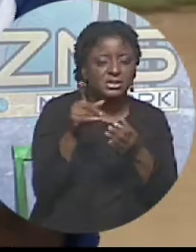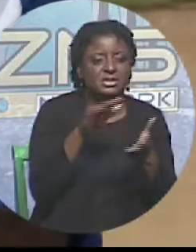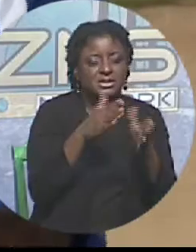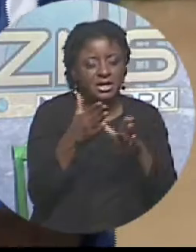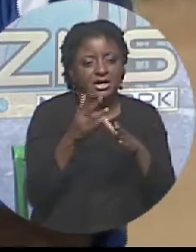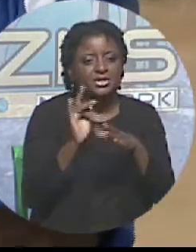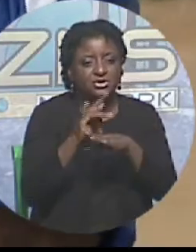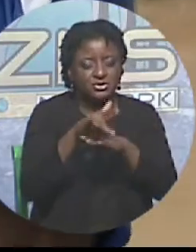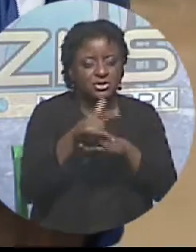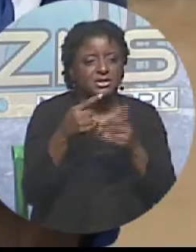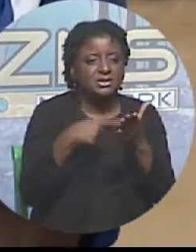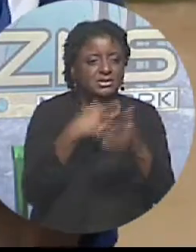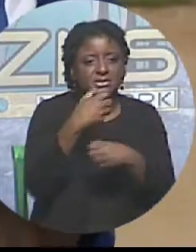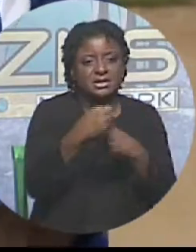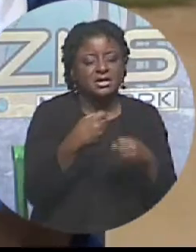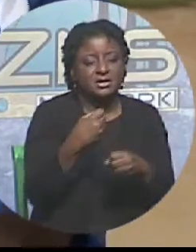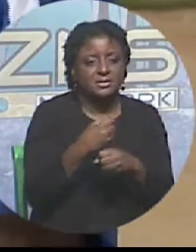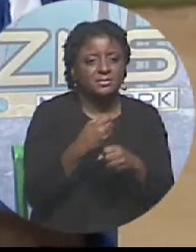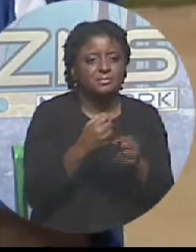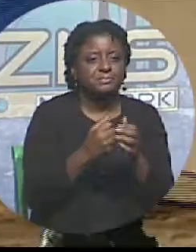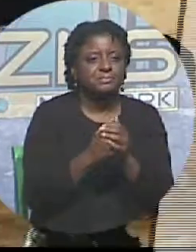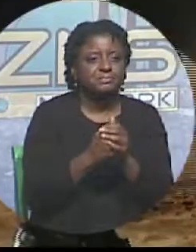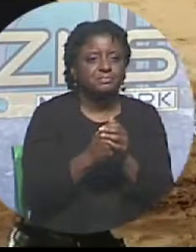early this year.